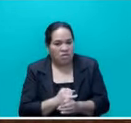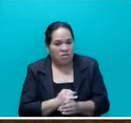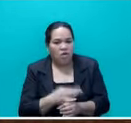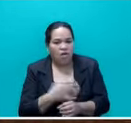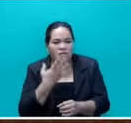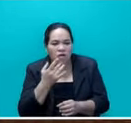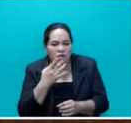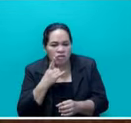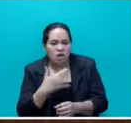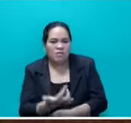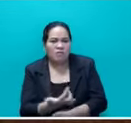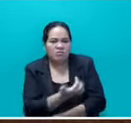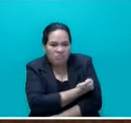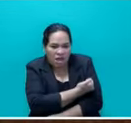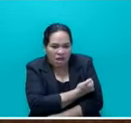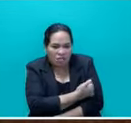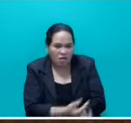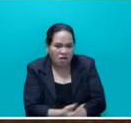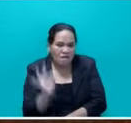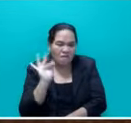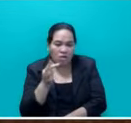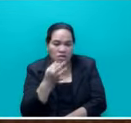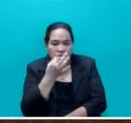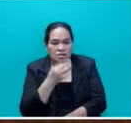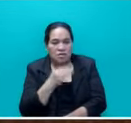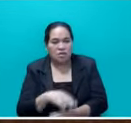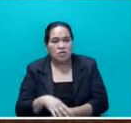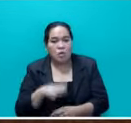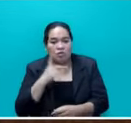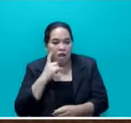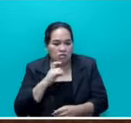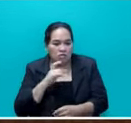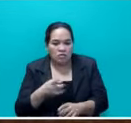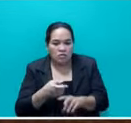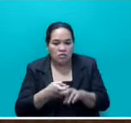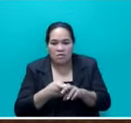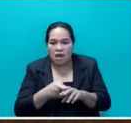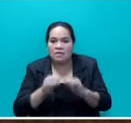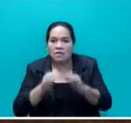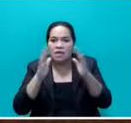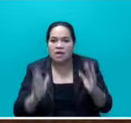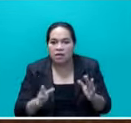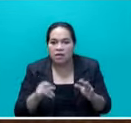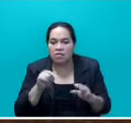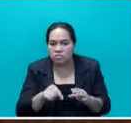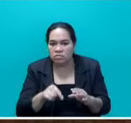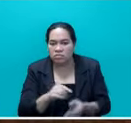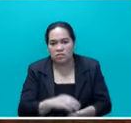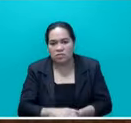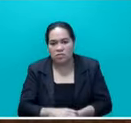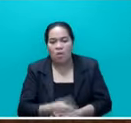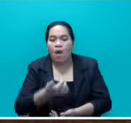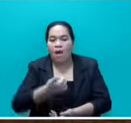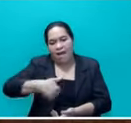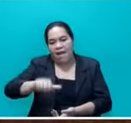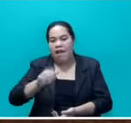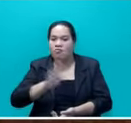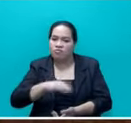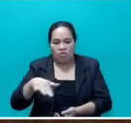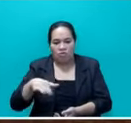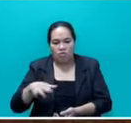administering drugs. Householder permitting defilement of a child on premises. Householder permitting defilement of a person under